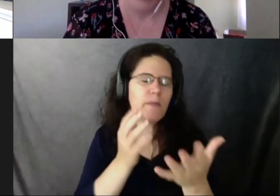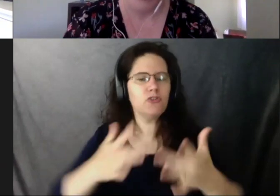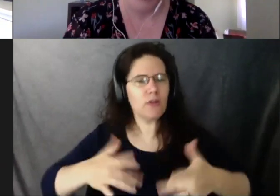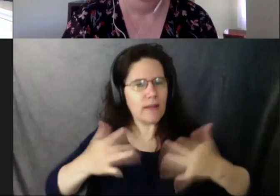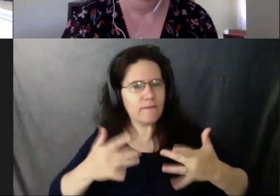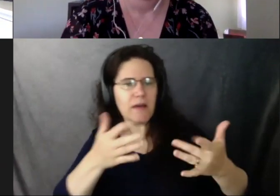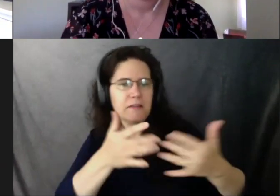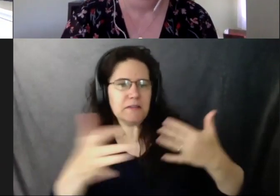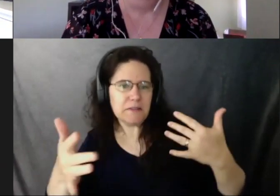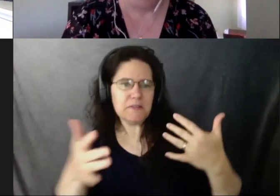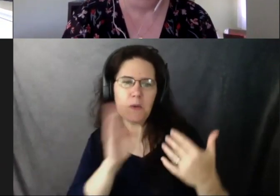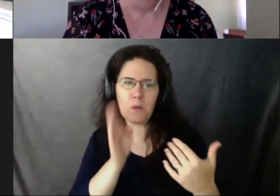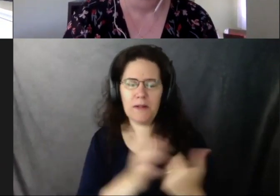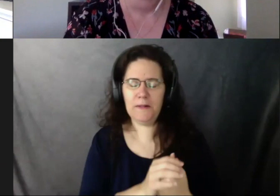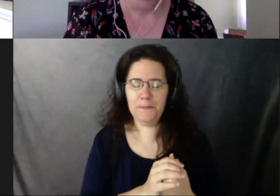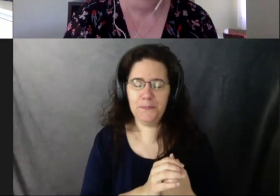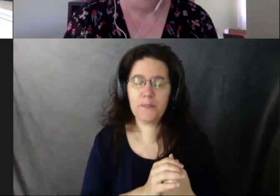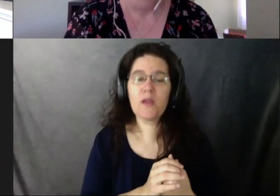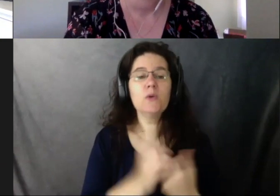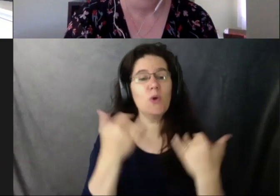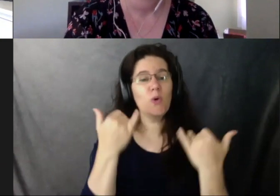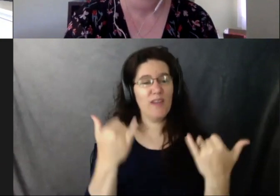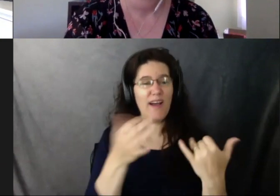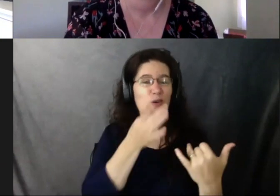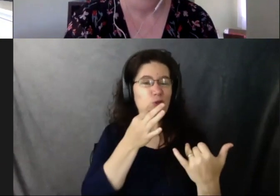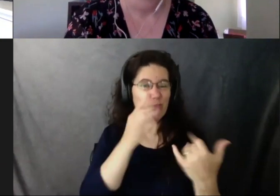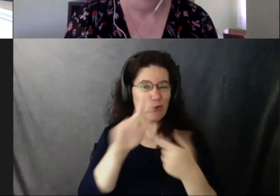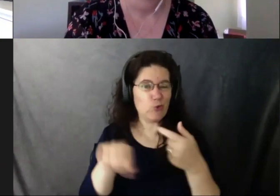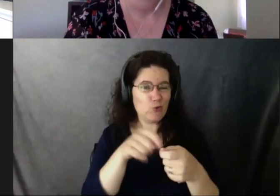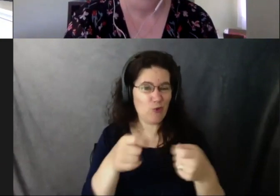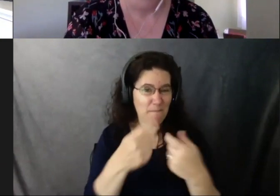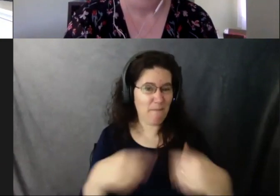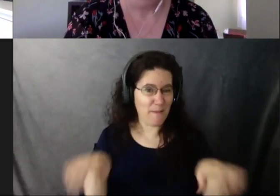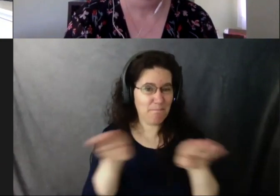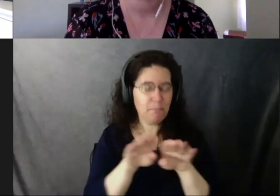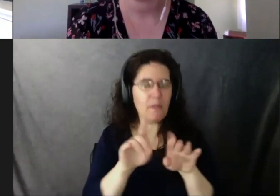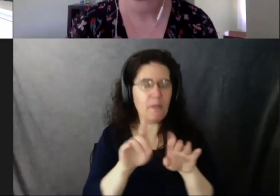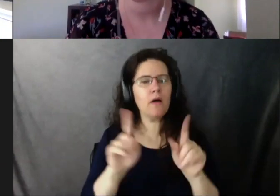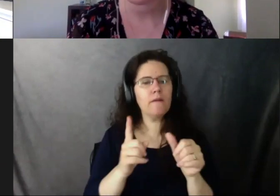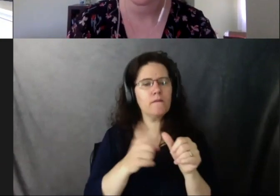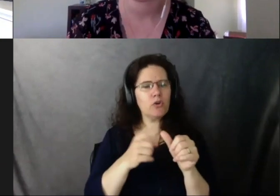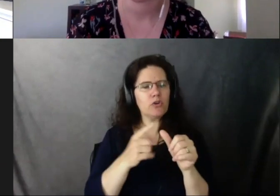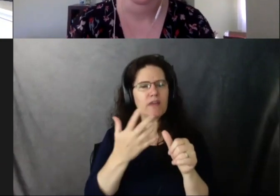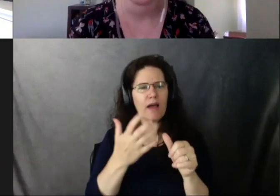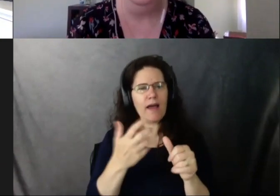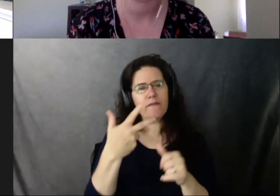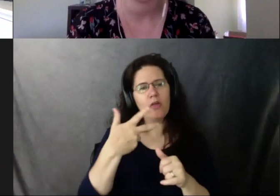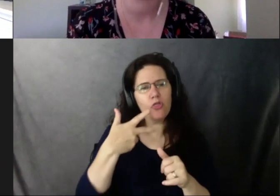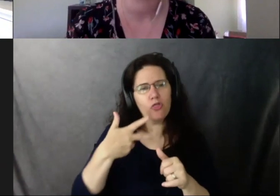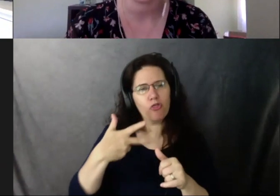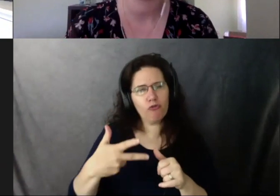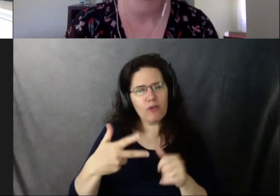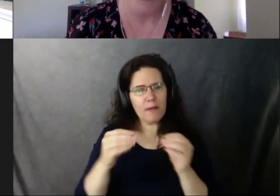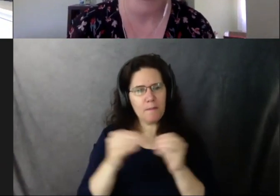weeks. Before we leave, we do want to launch 3 more polls